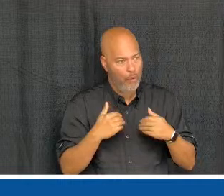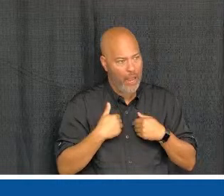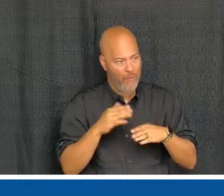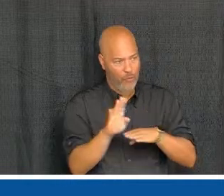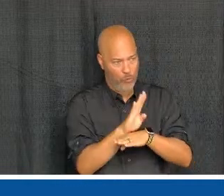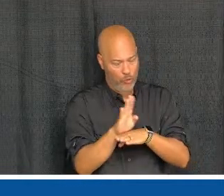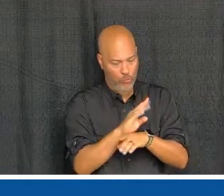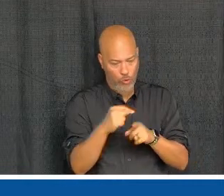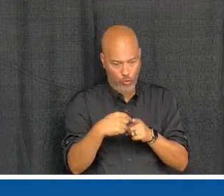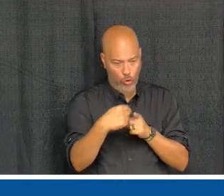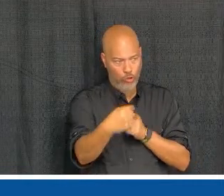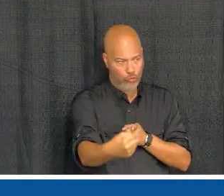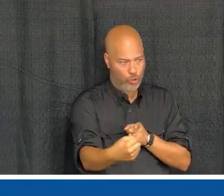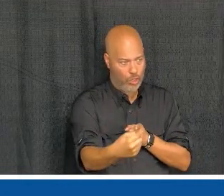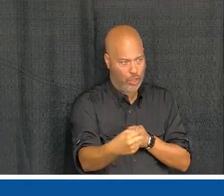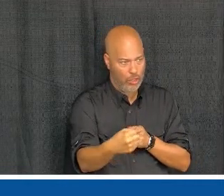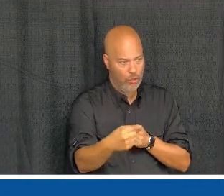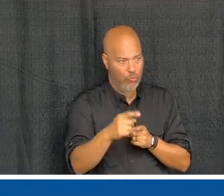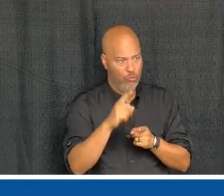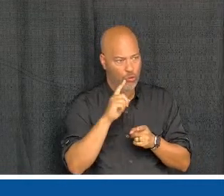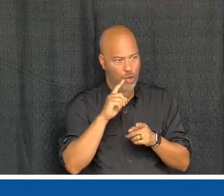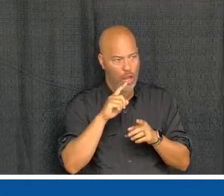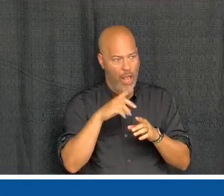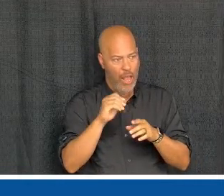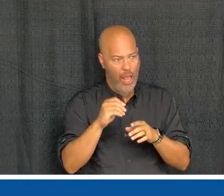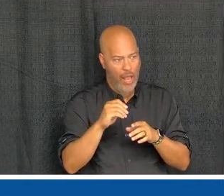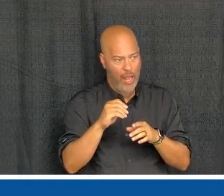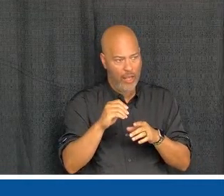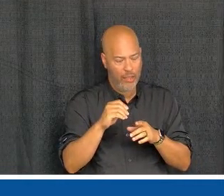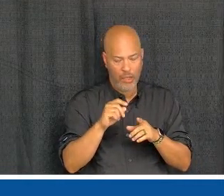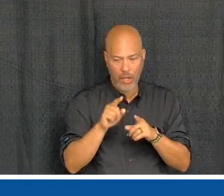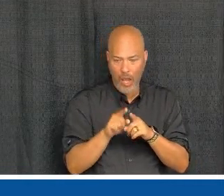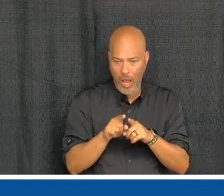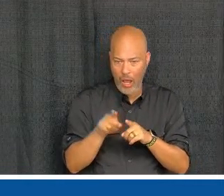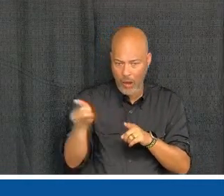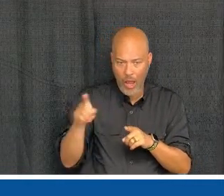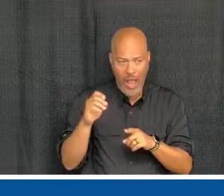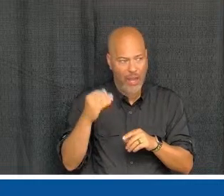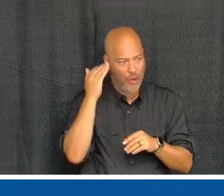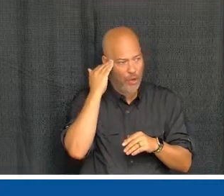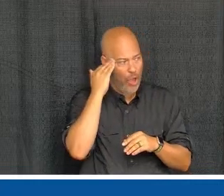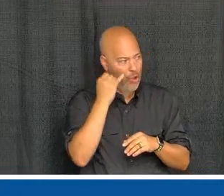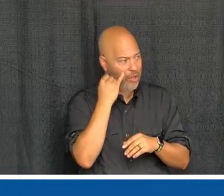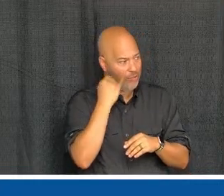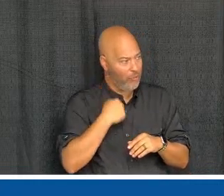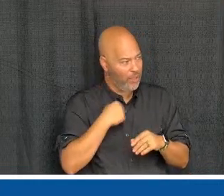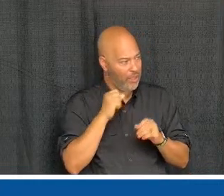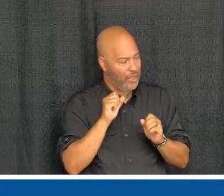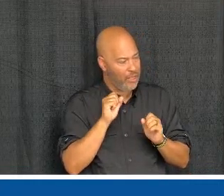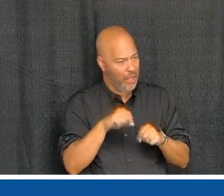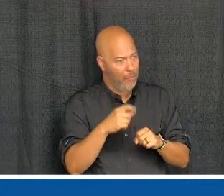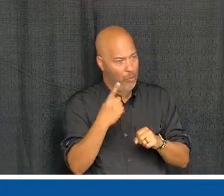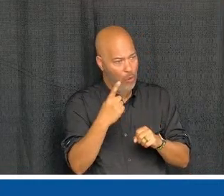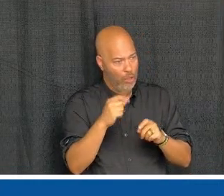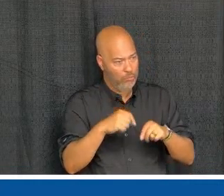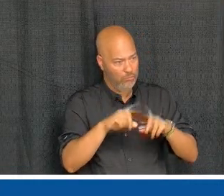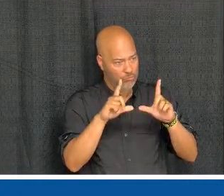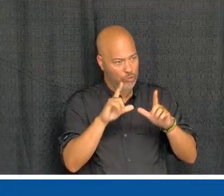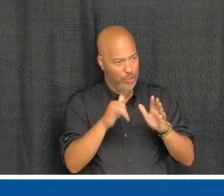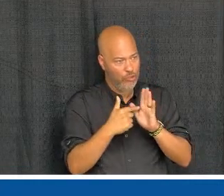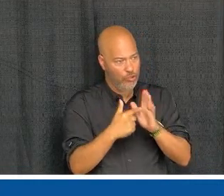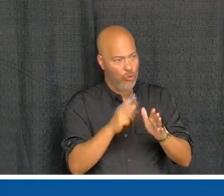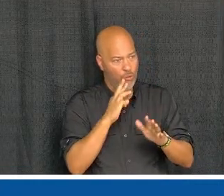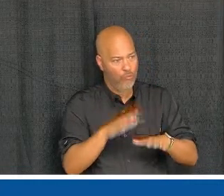commercial right across the street, right up the road. And knowing that if we could we put the one back up that shows